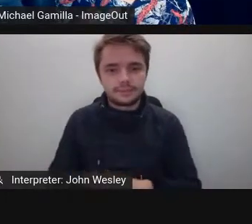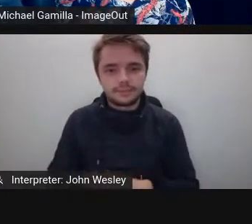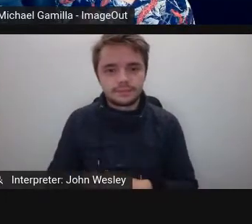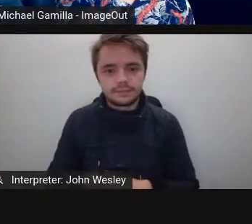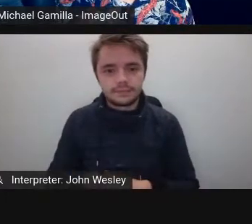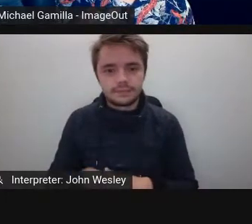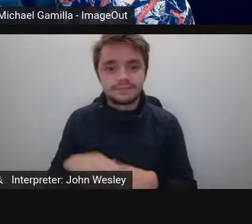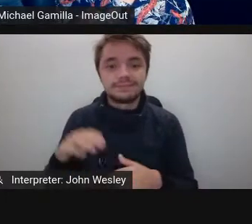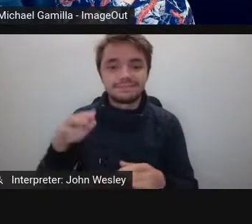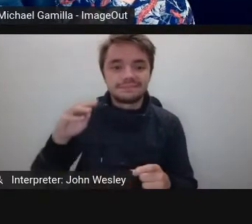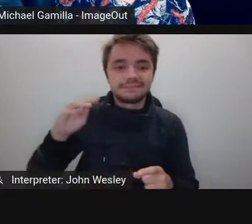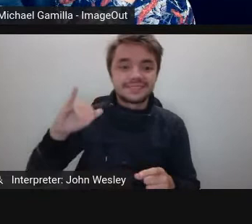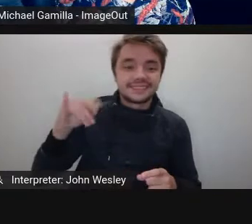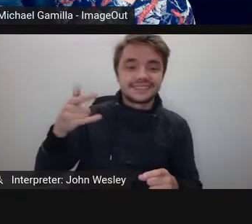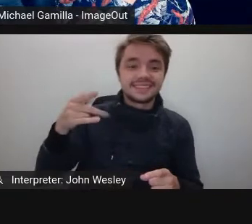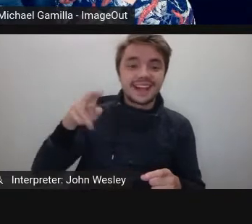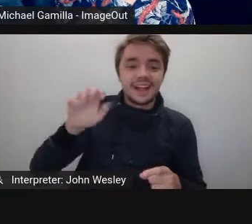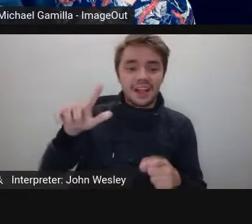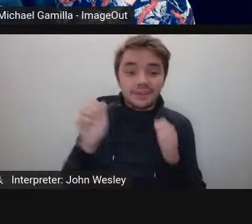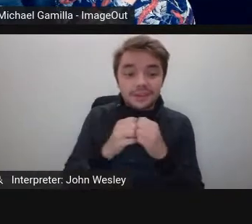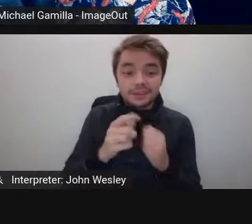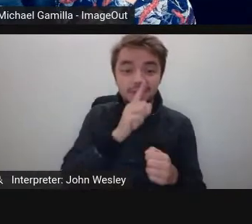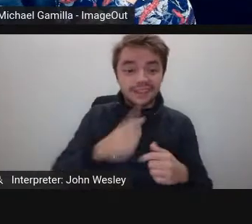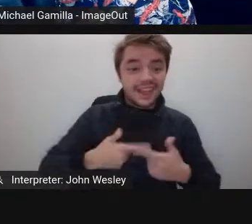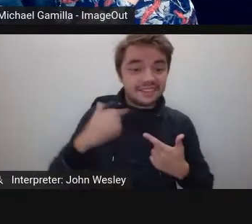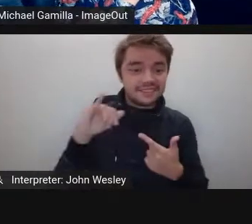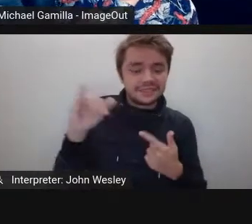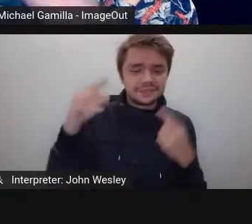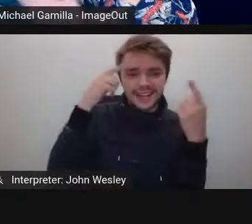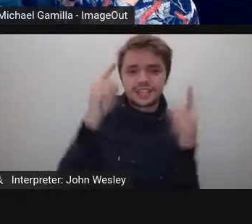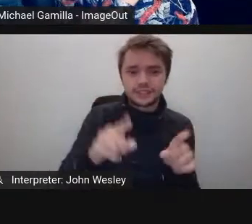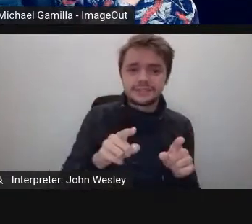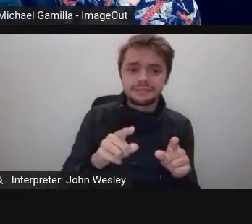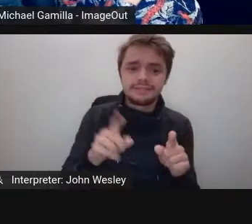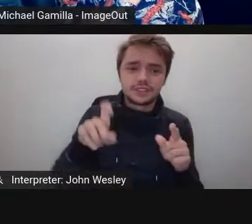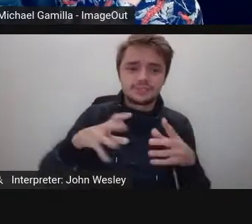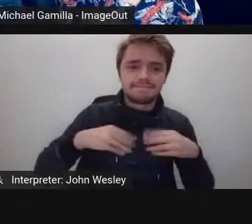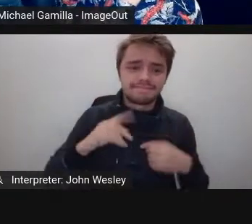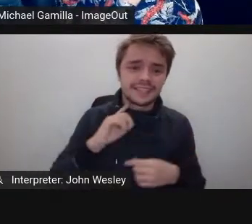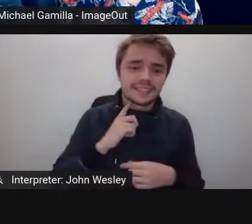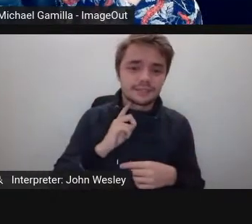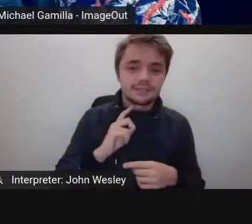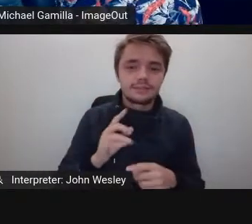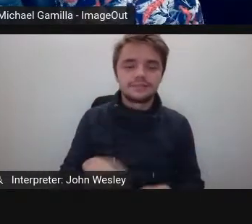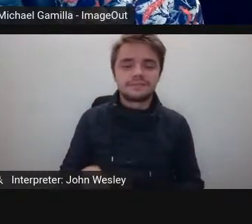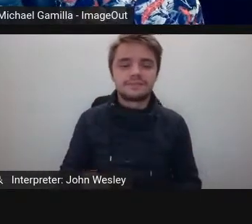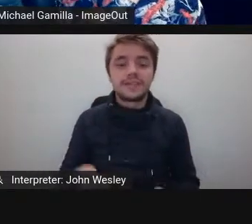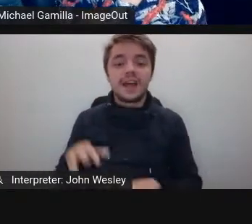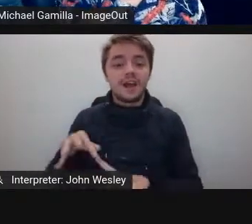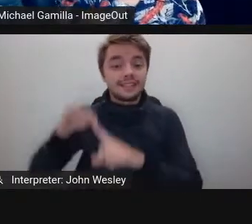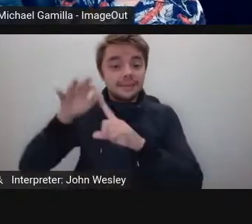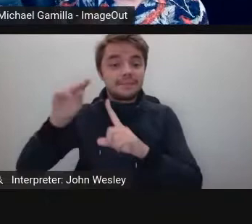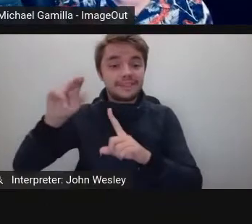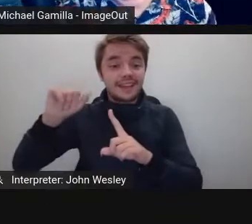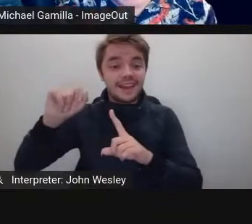agree with David. Except Natalie, because she could fool us.